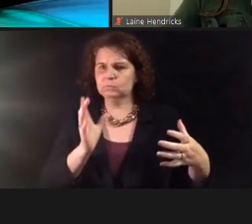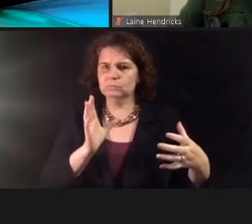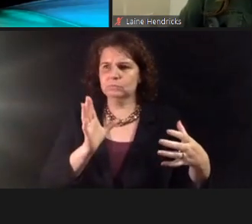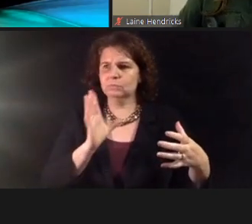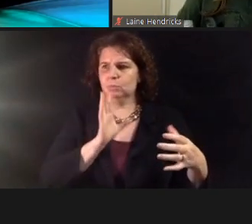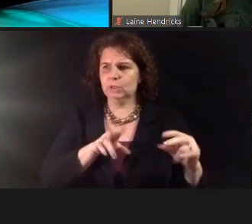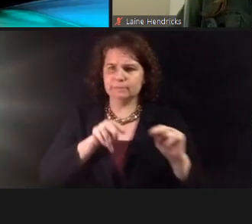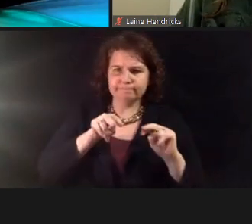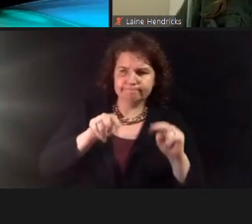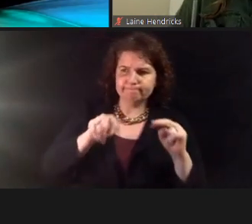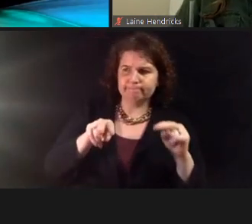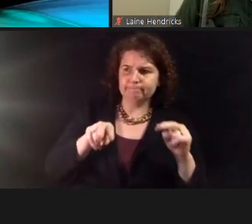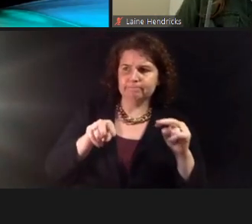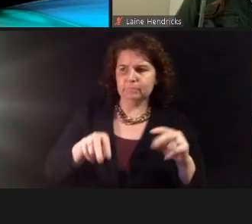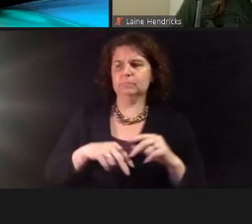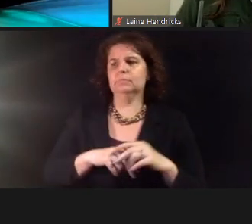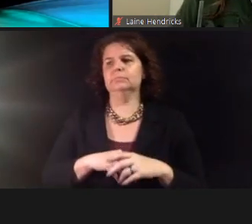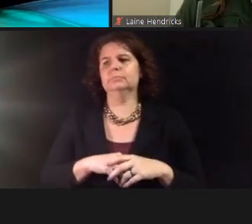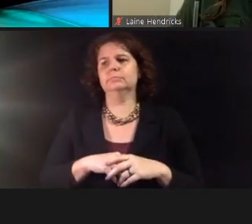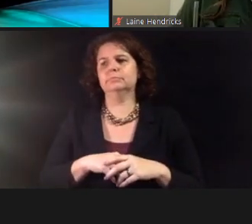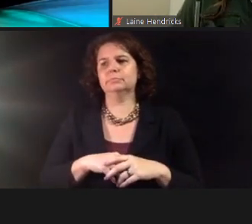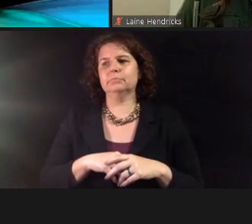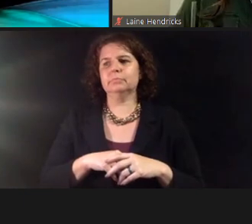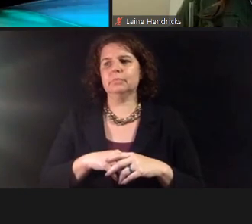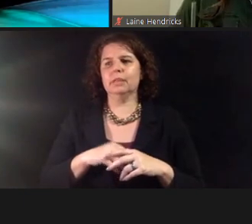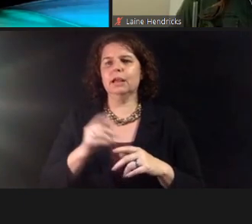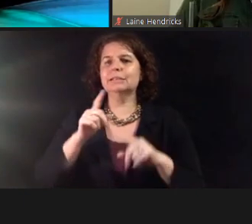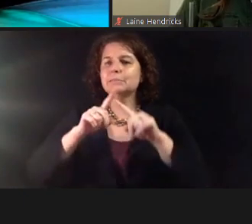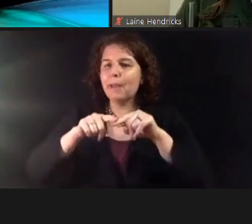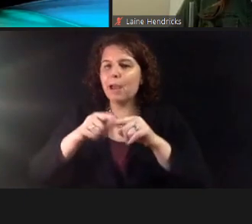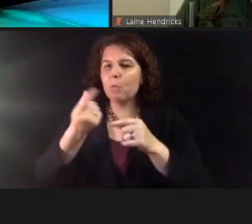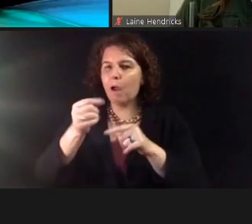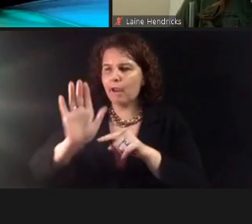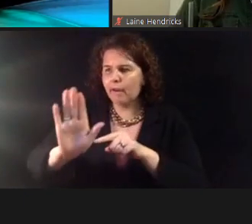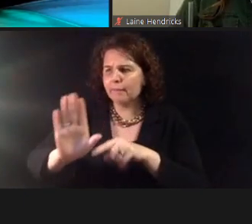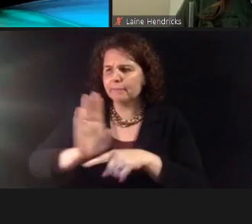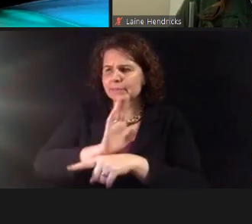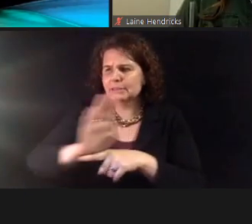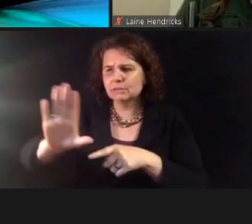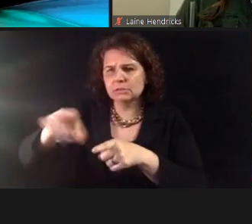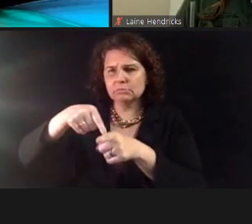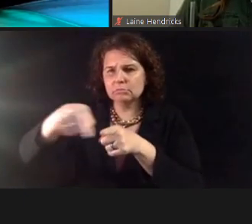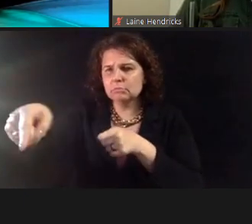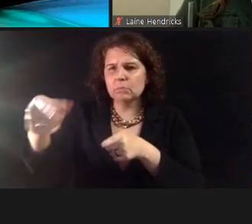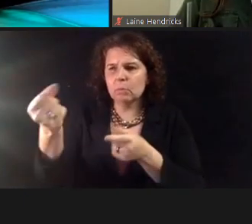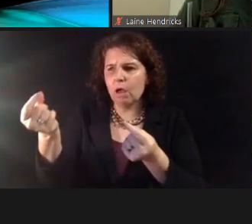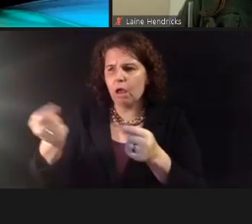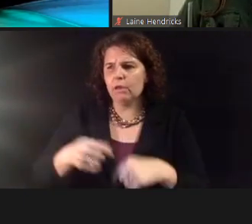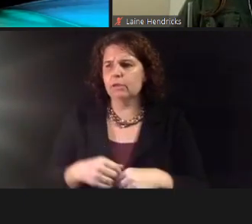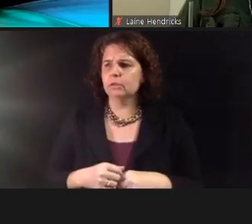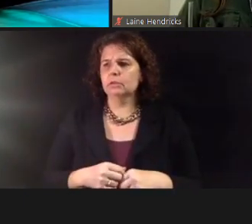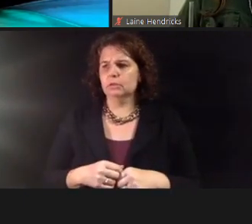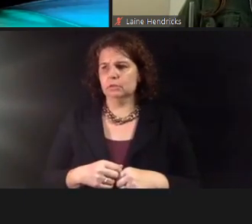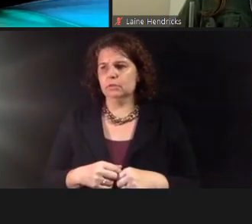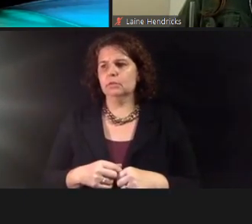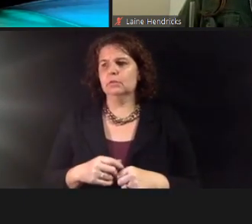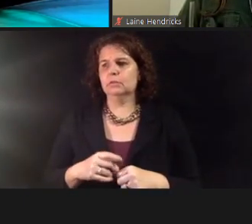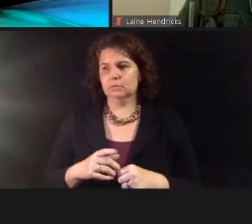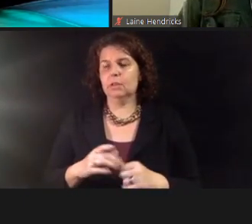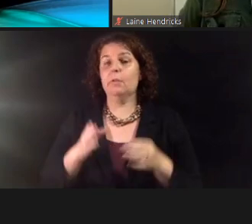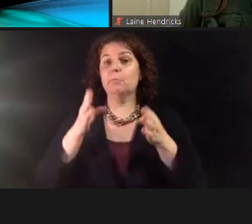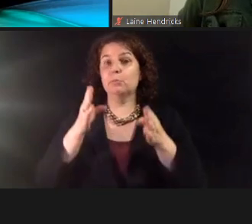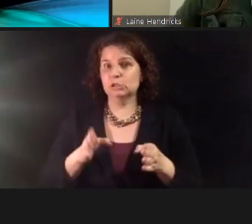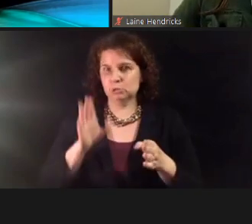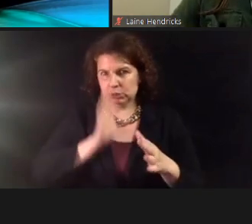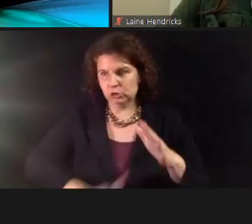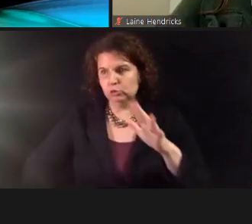the type of business, we then contact the business and then we'll have a task force member go out into the business